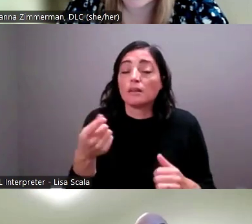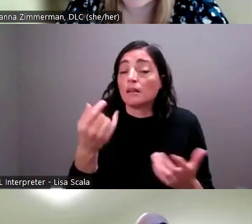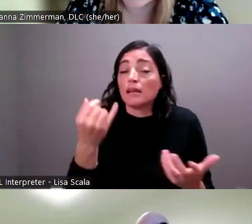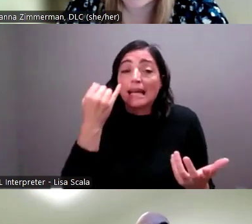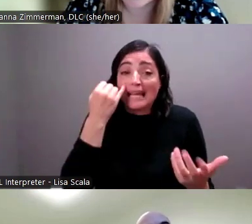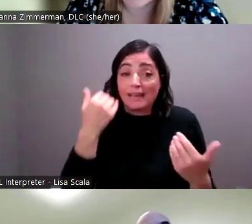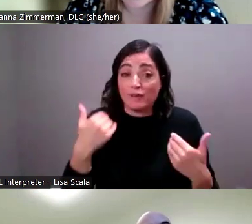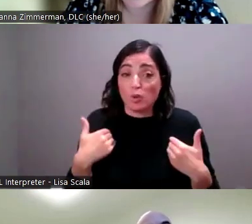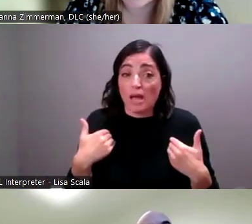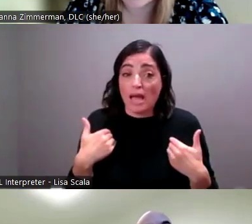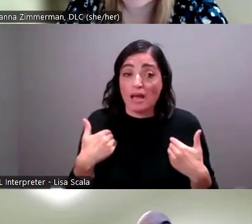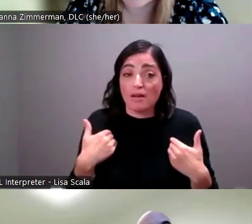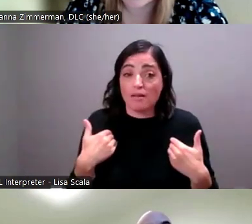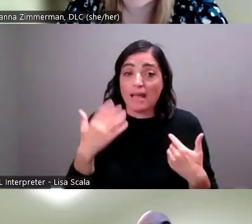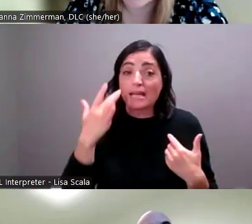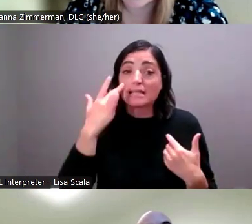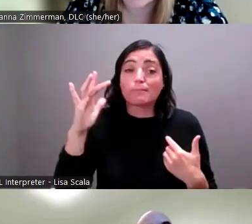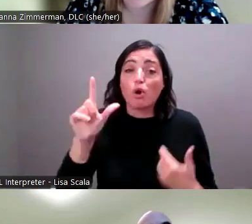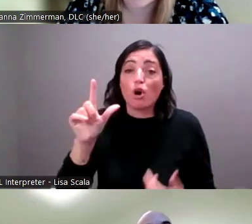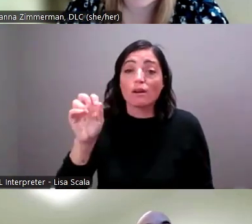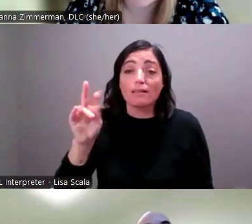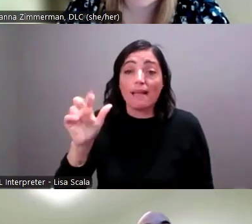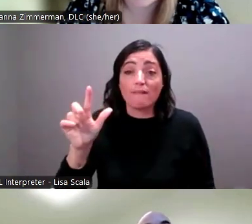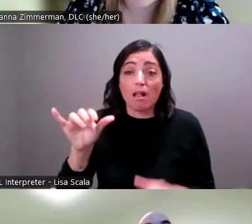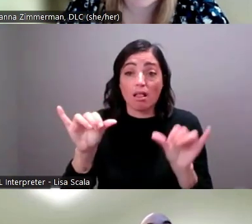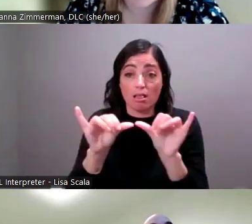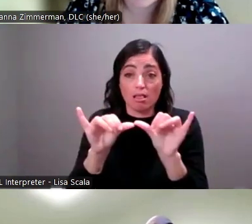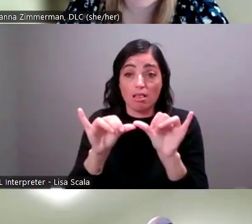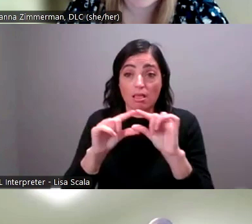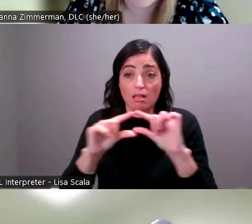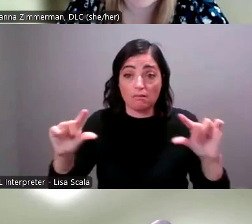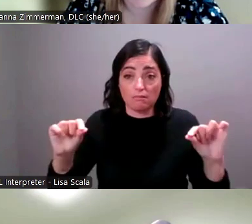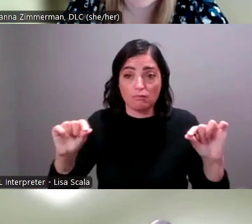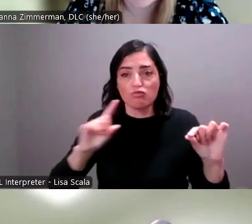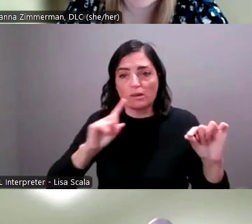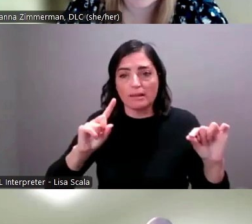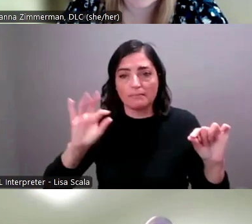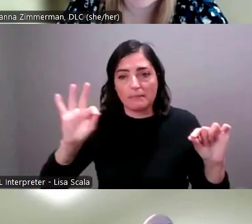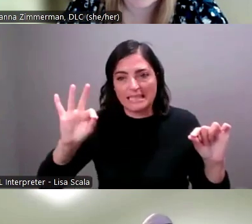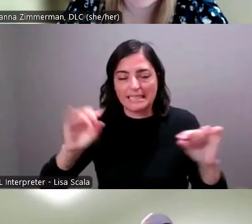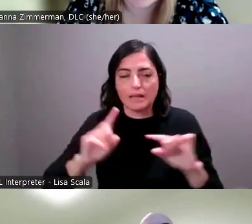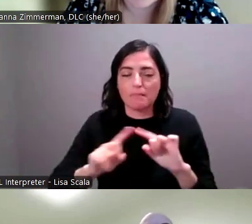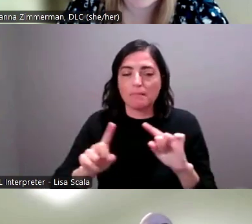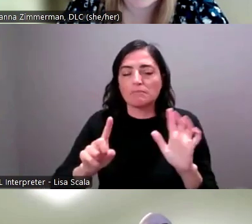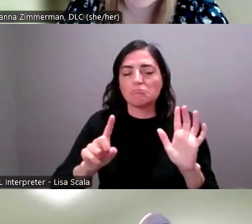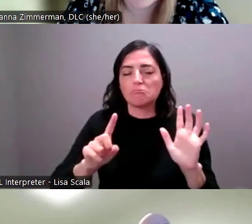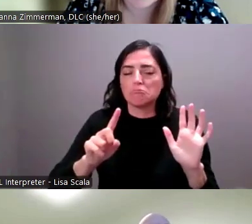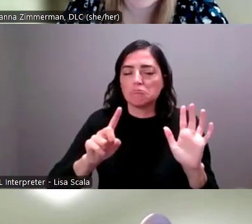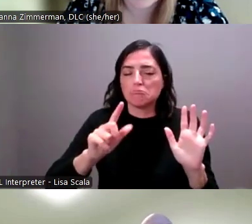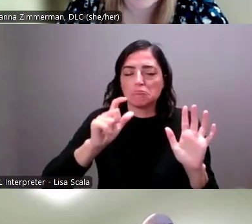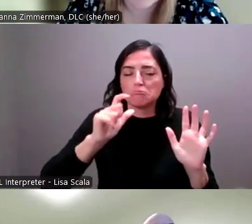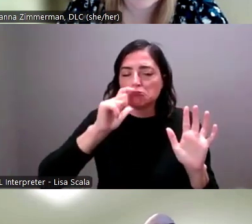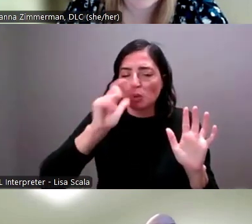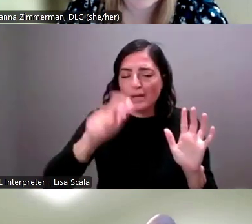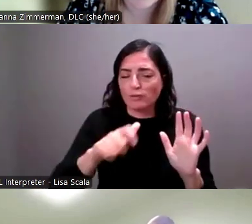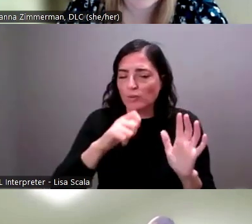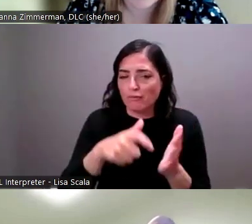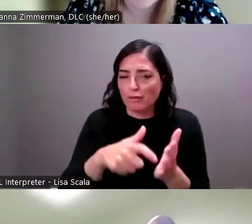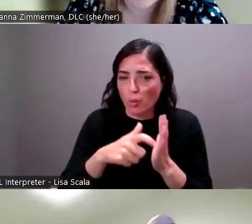If you have a smart level, that really is ideal, but certainly not something that would be